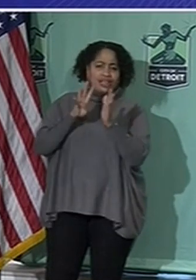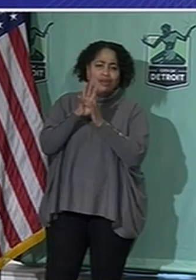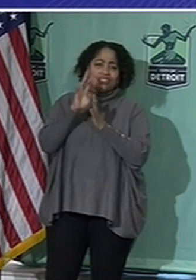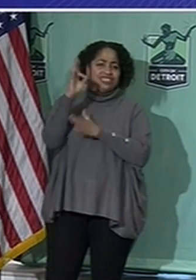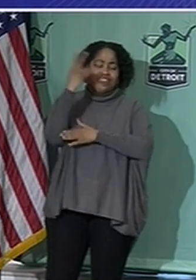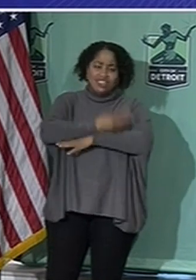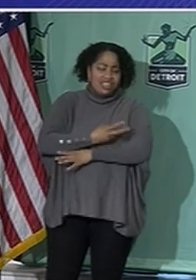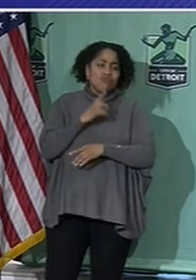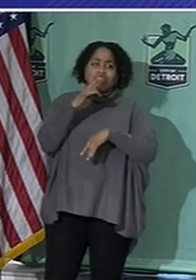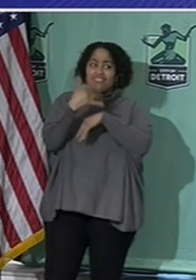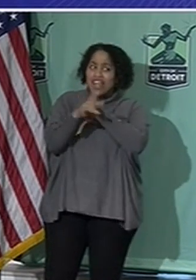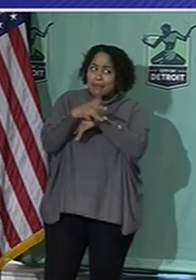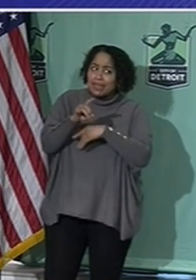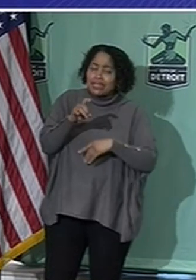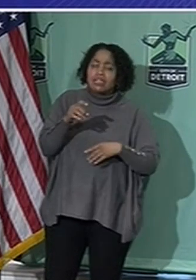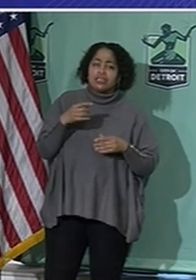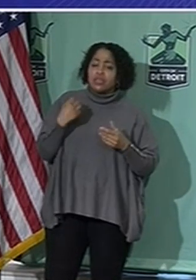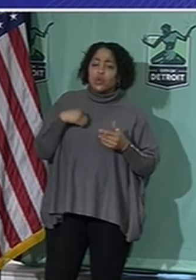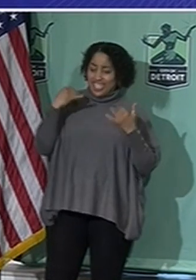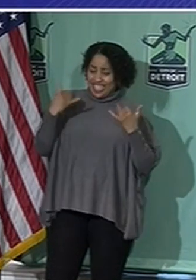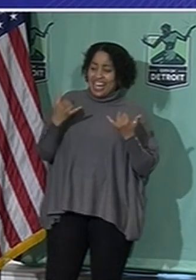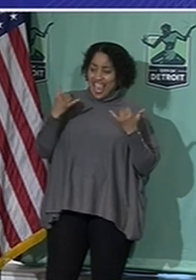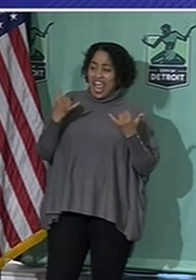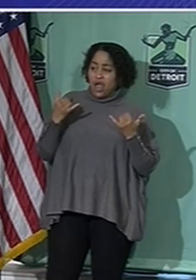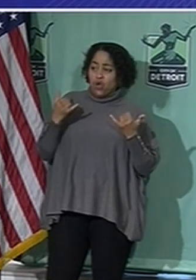availability. But again, we've now made